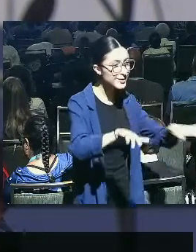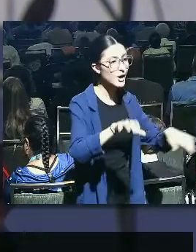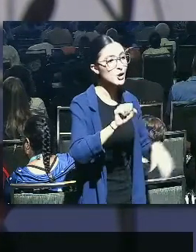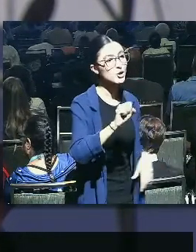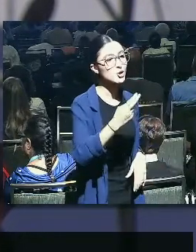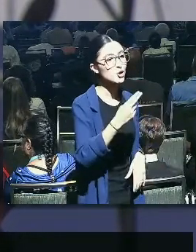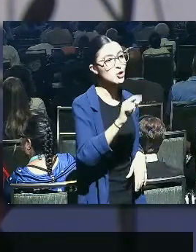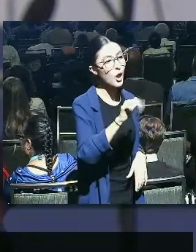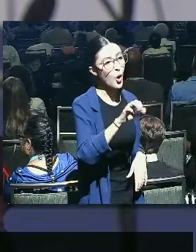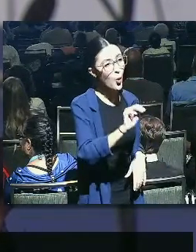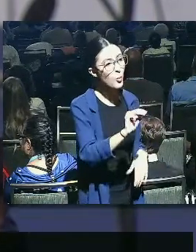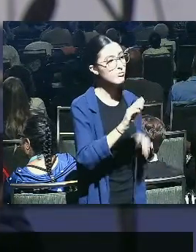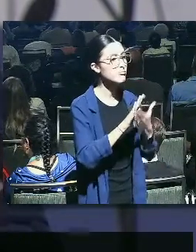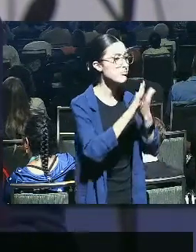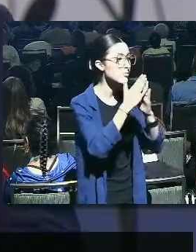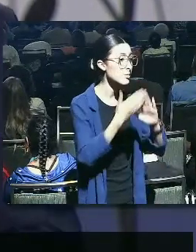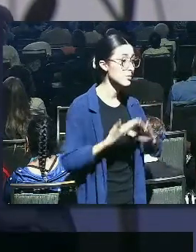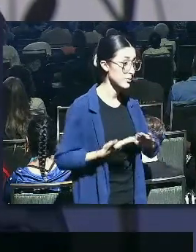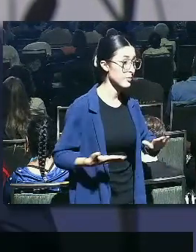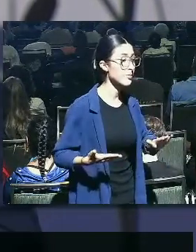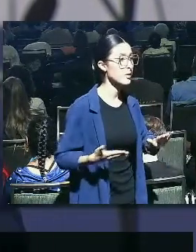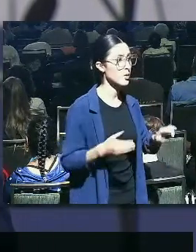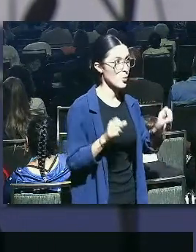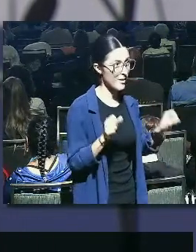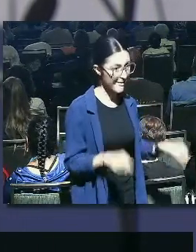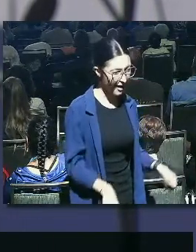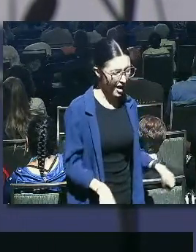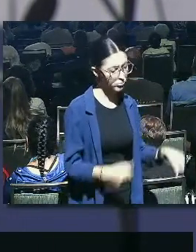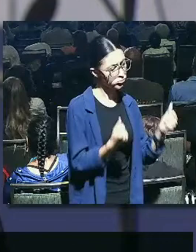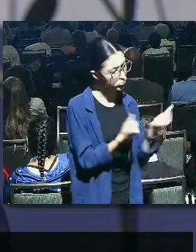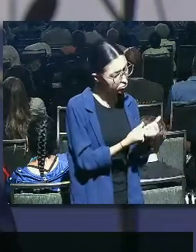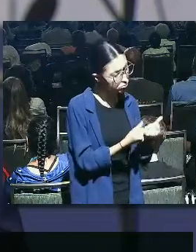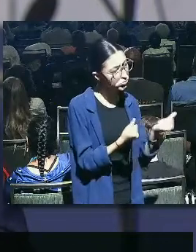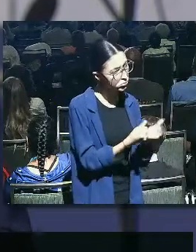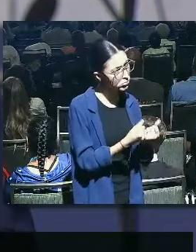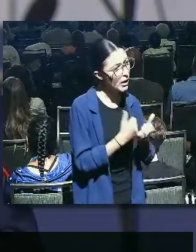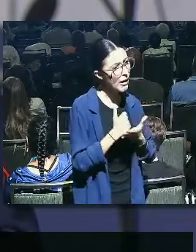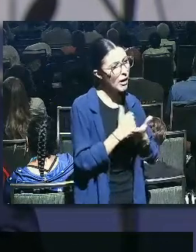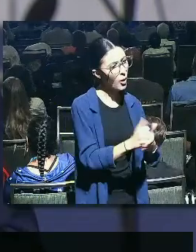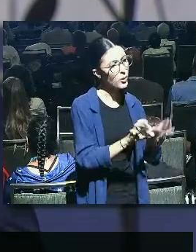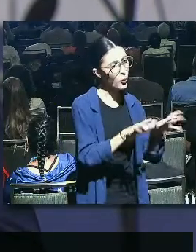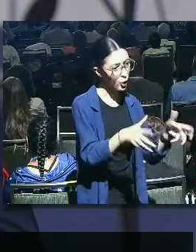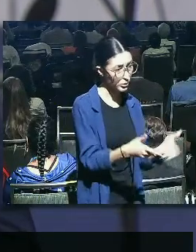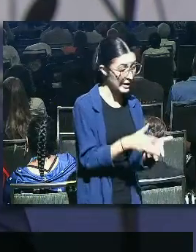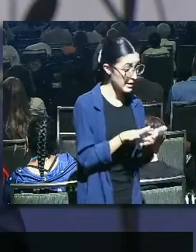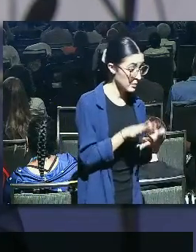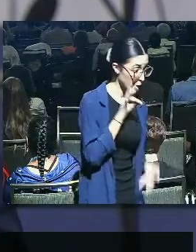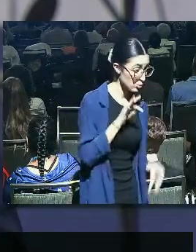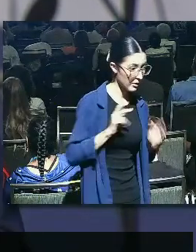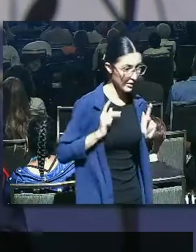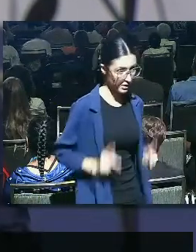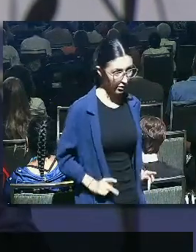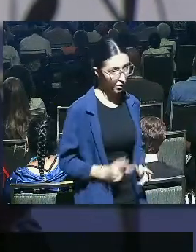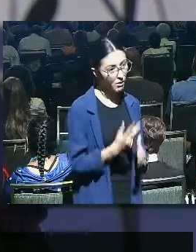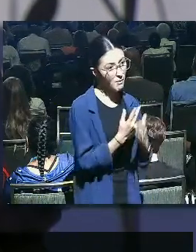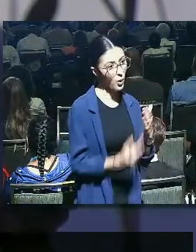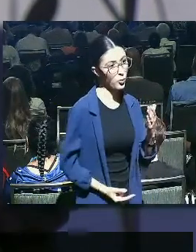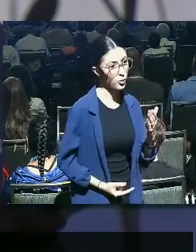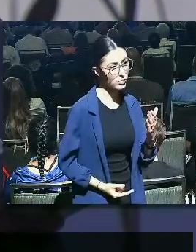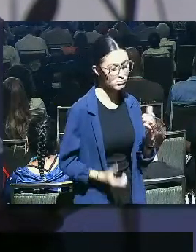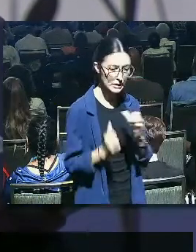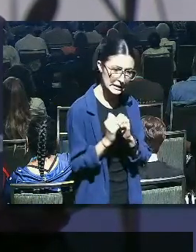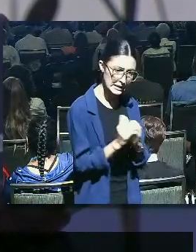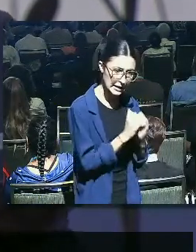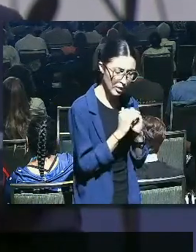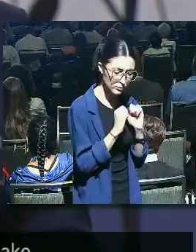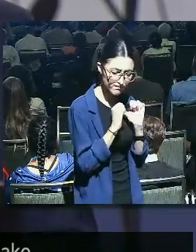world in spiritually as well as physically. Together, let's continue to make a difference